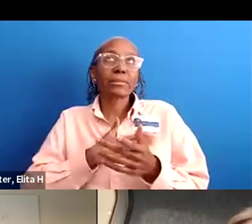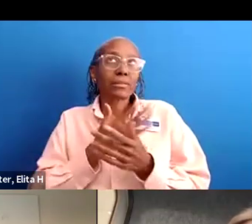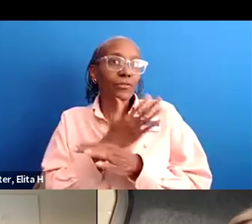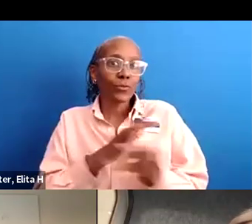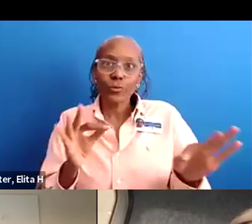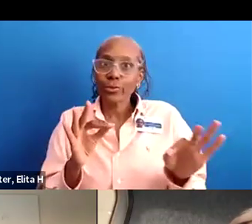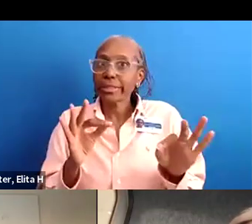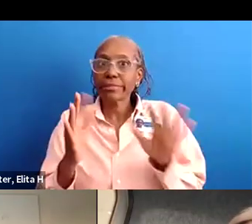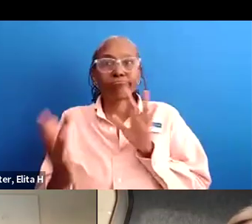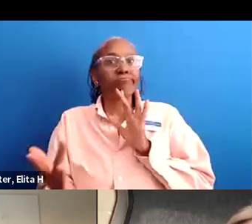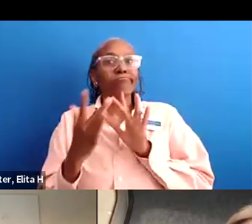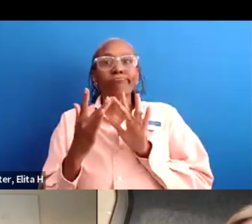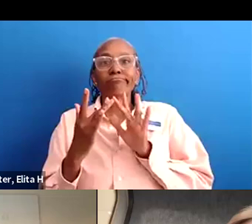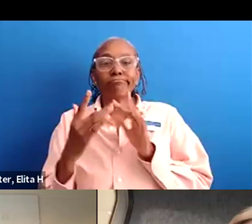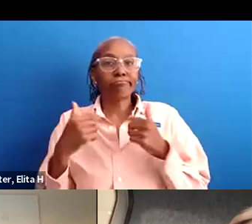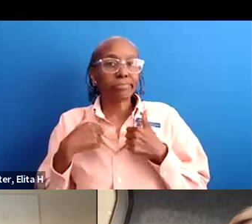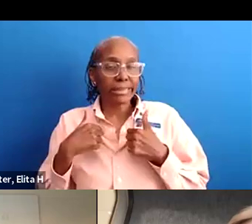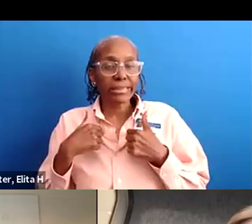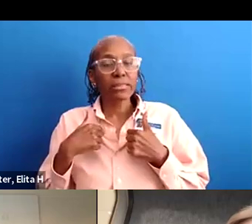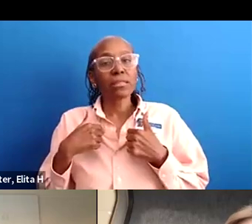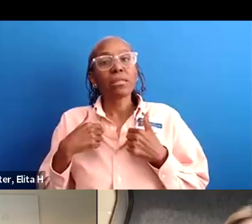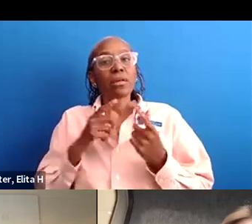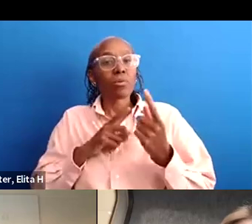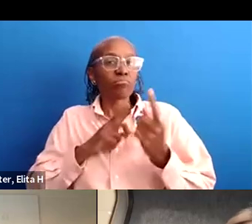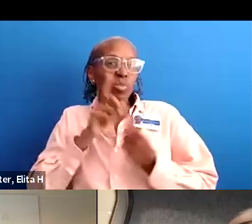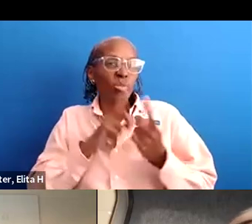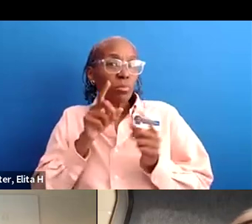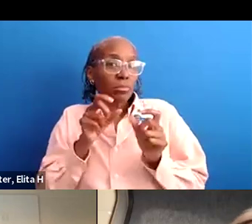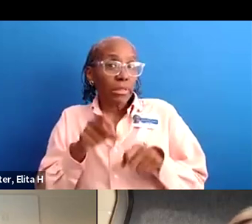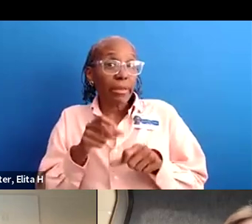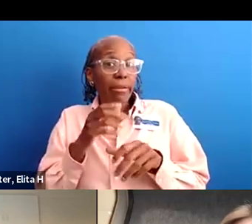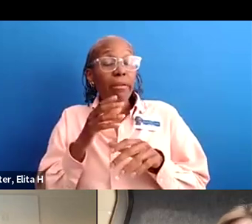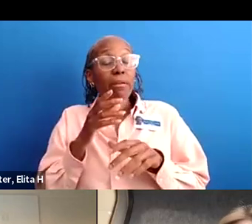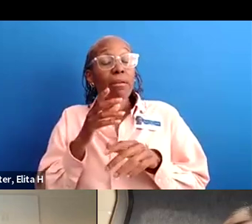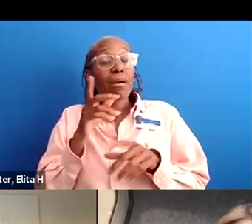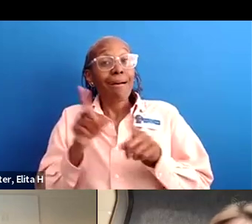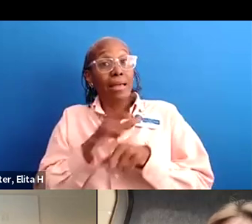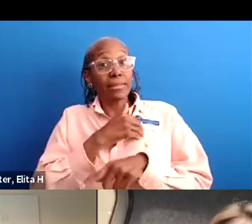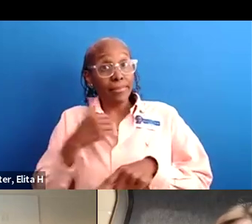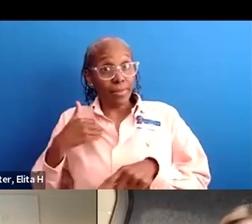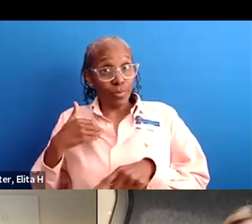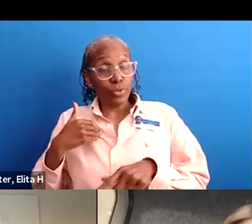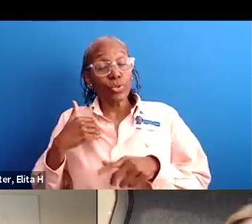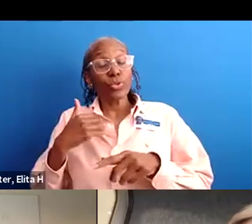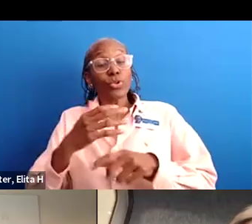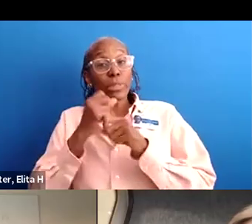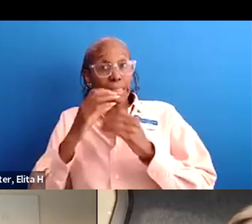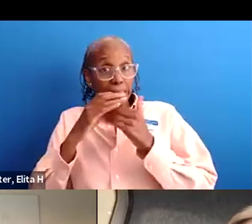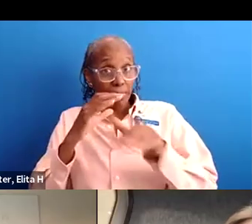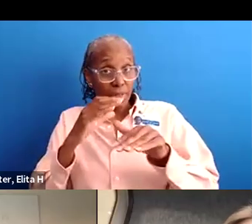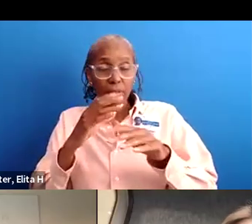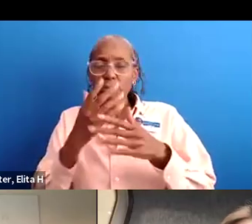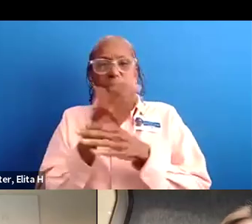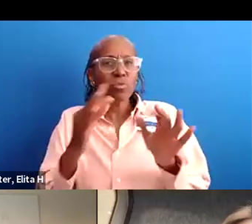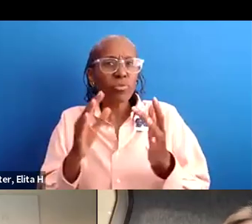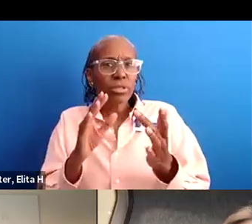to reach out to me independently. Once you're a member, you'll receive an email from me. So feel free to respond